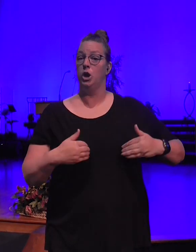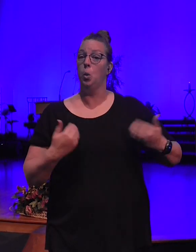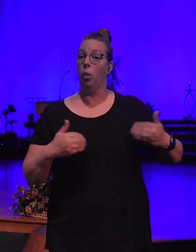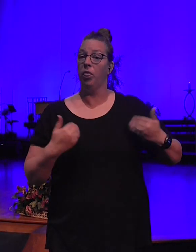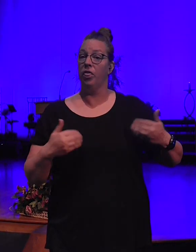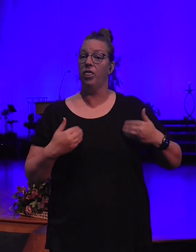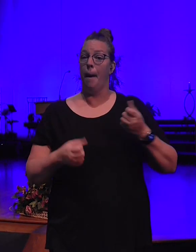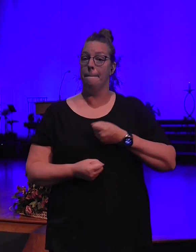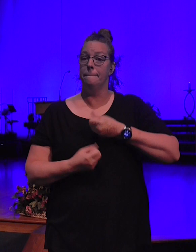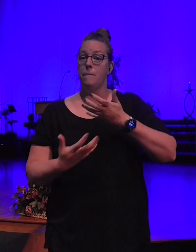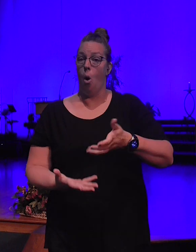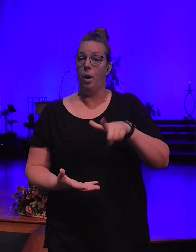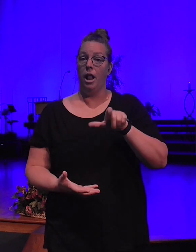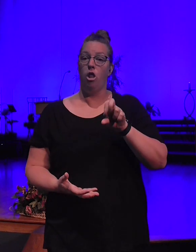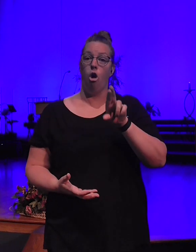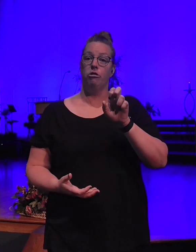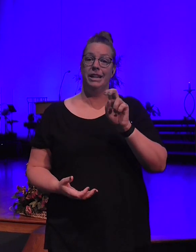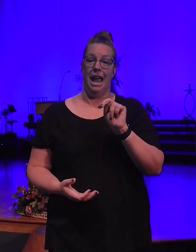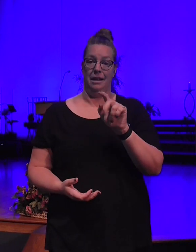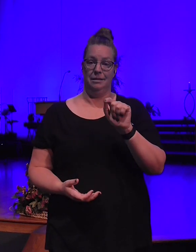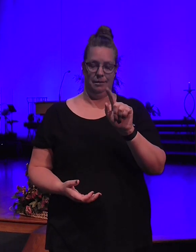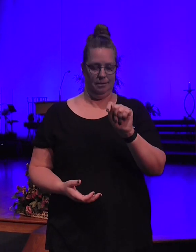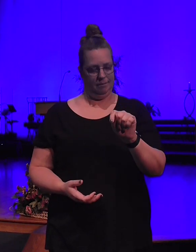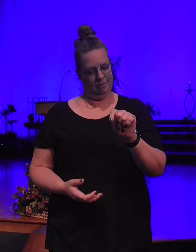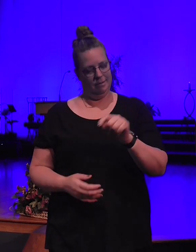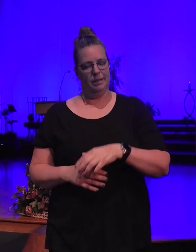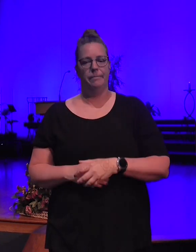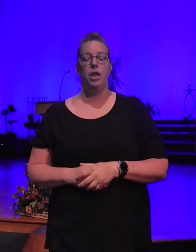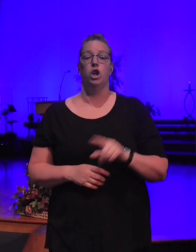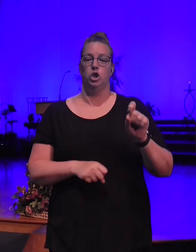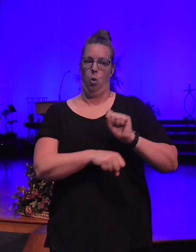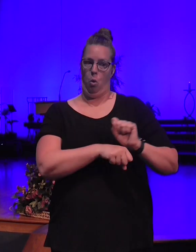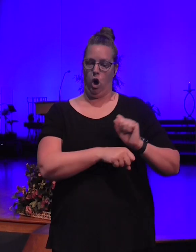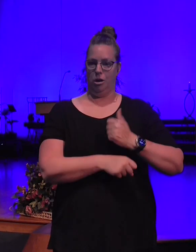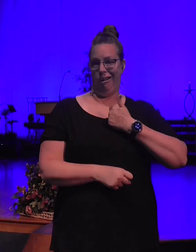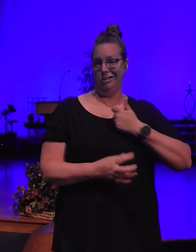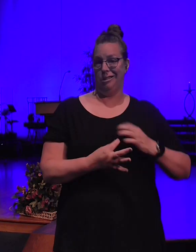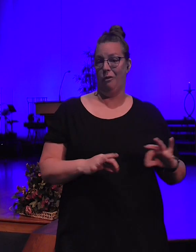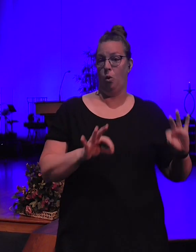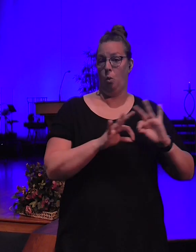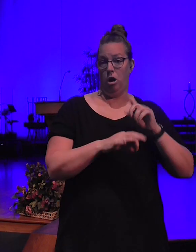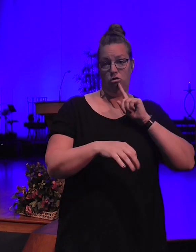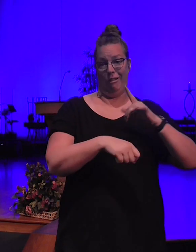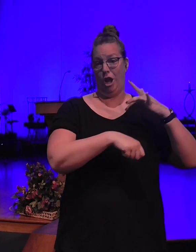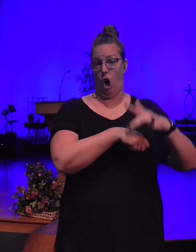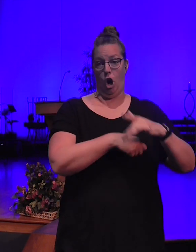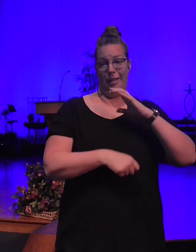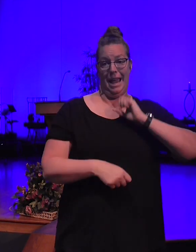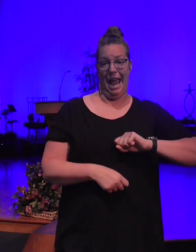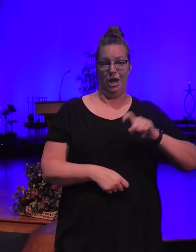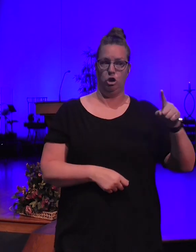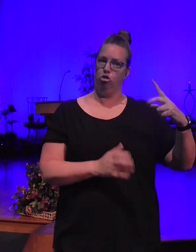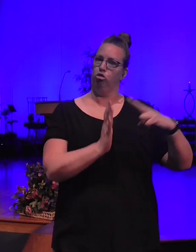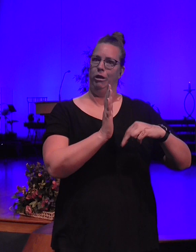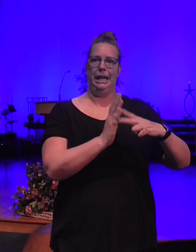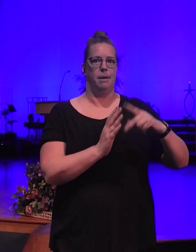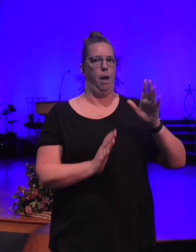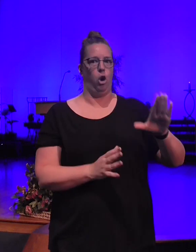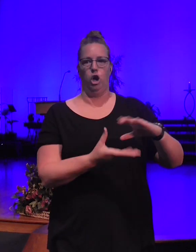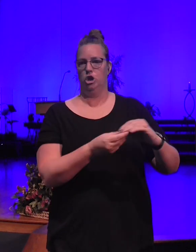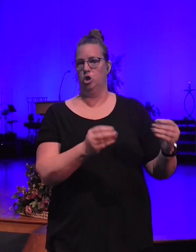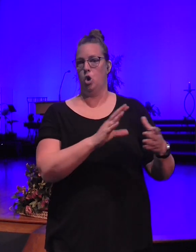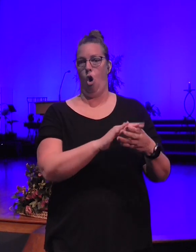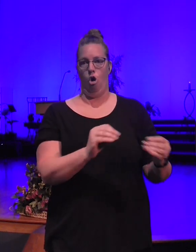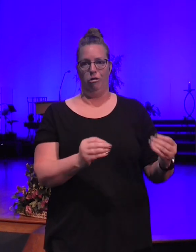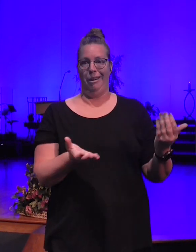Laureate. She worked on her self-worth from a very early age, and you can read about her if you want to see.